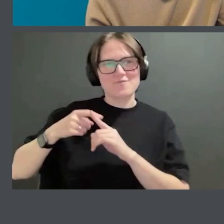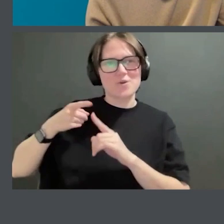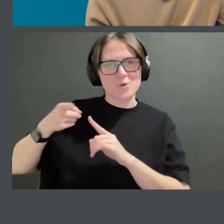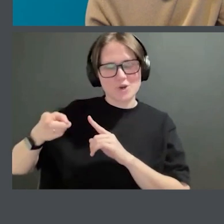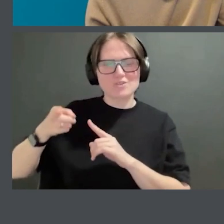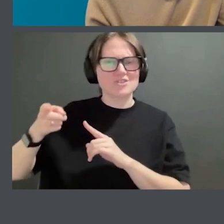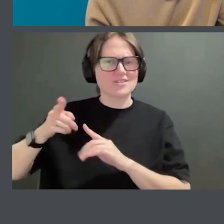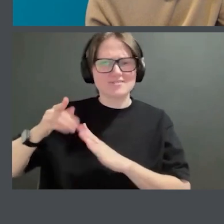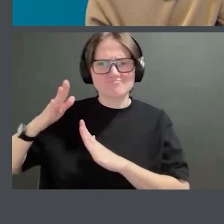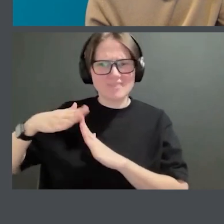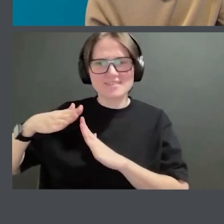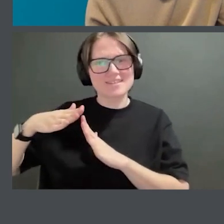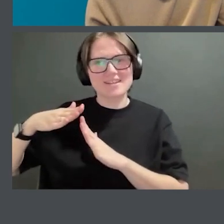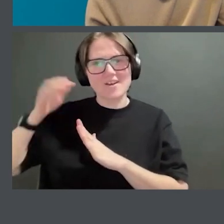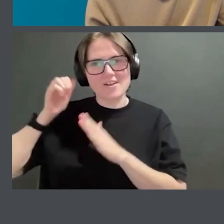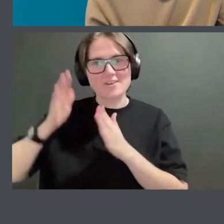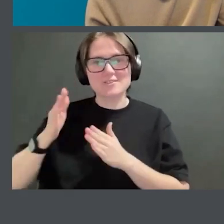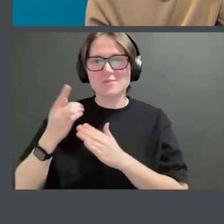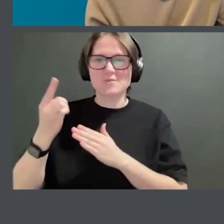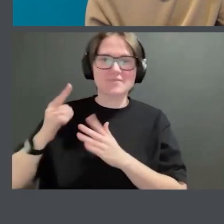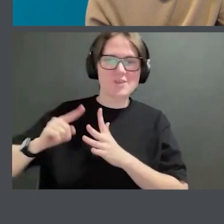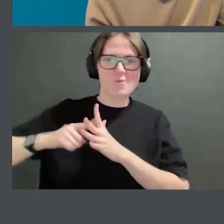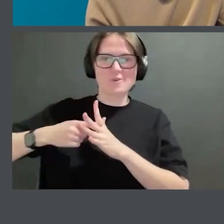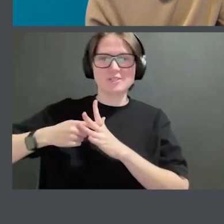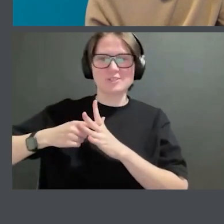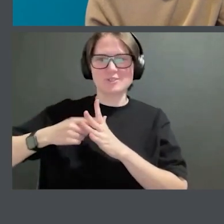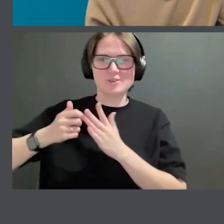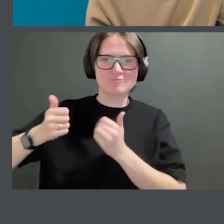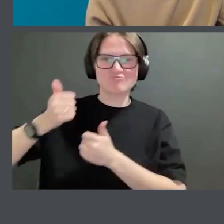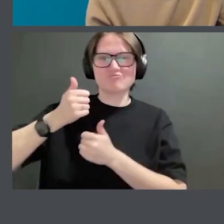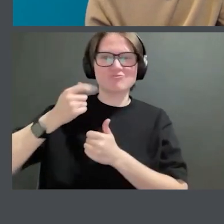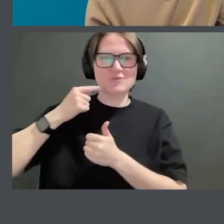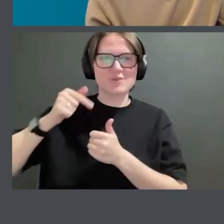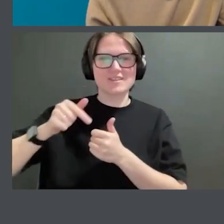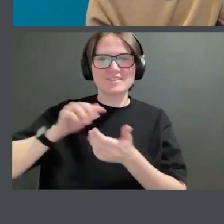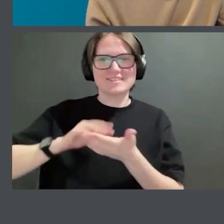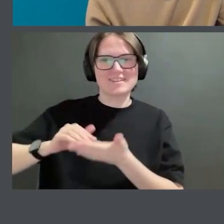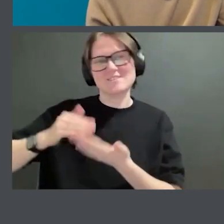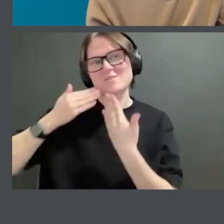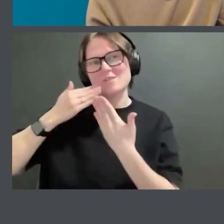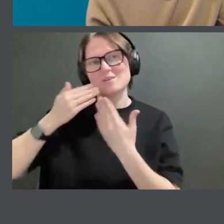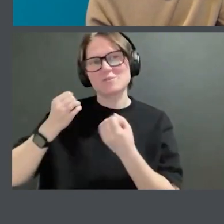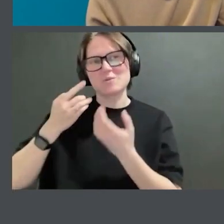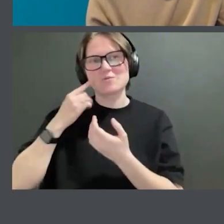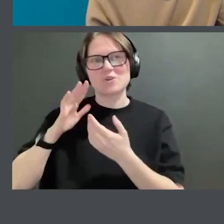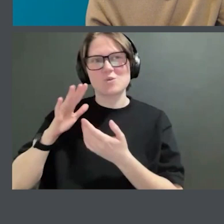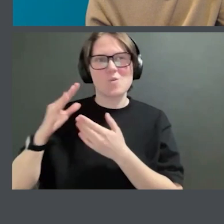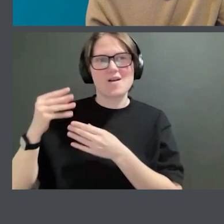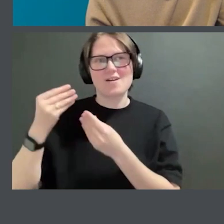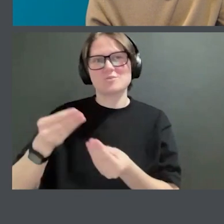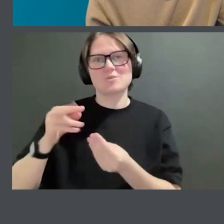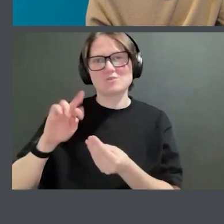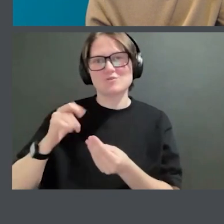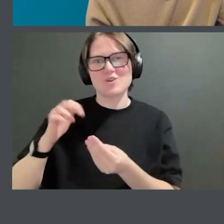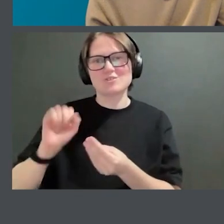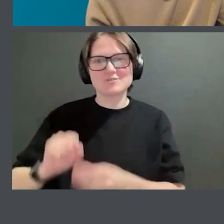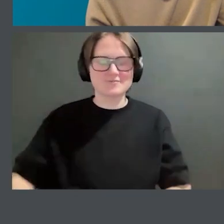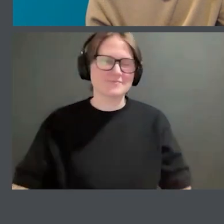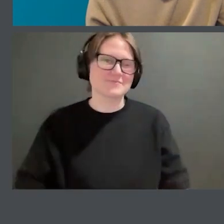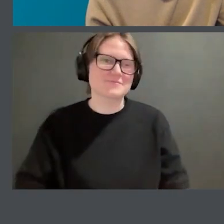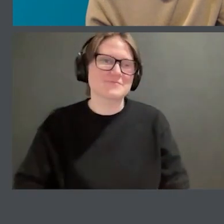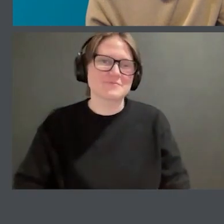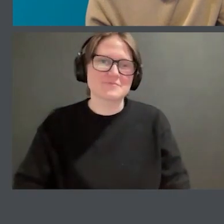and one of the original PIs. One of the original PIs of the study. So thank you so much, Dr. Rogers, for your contribution and your study design.